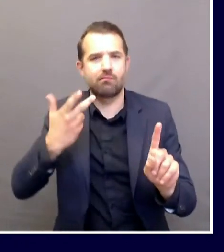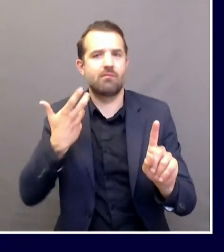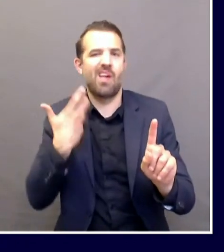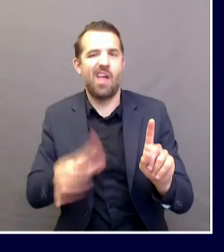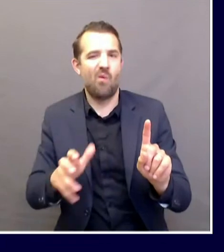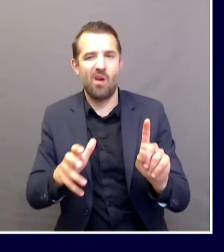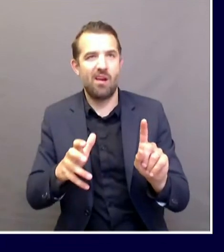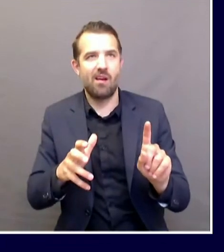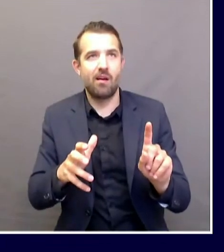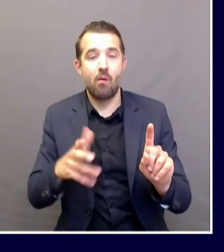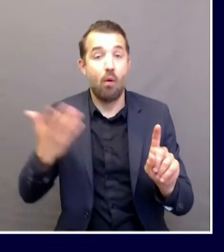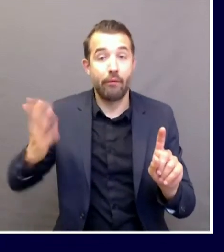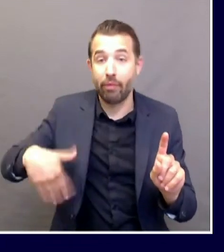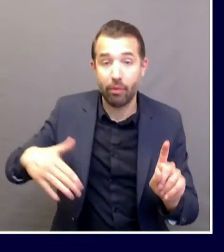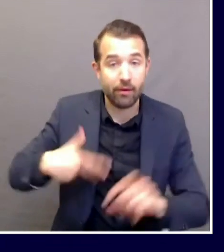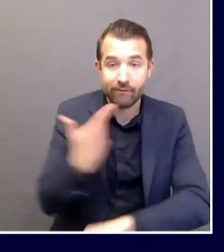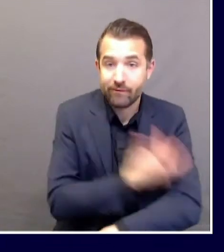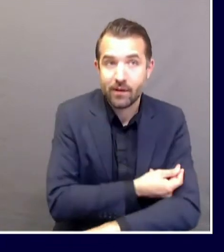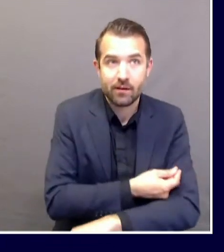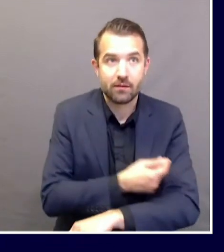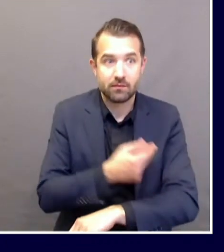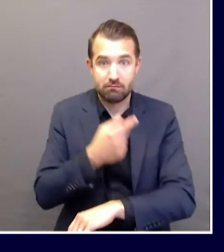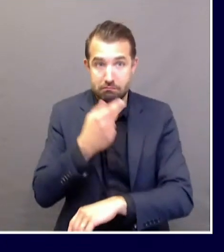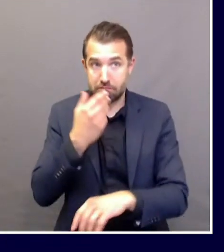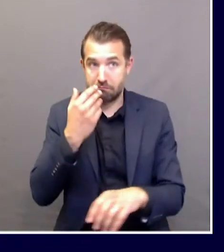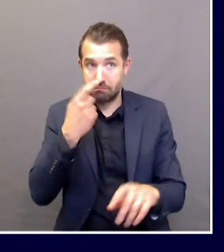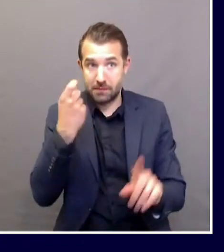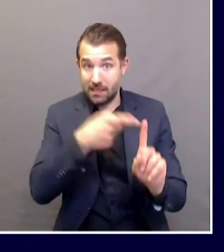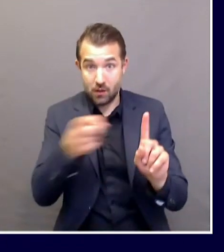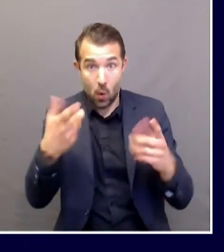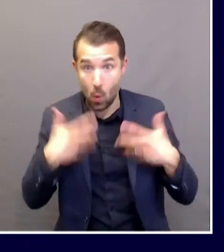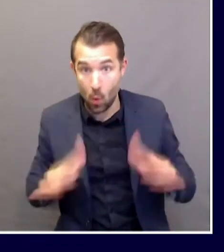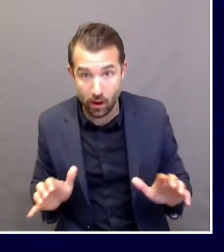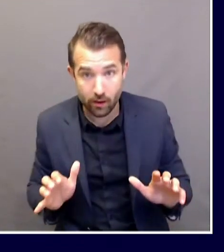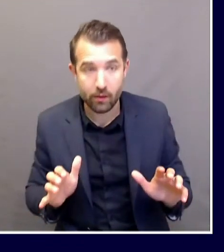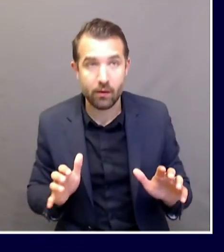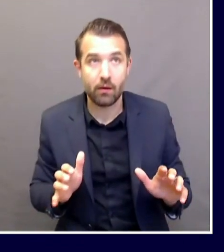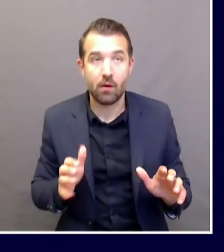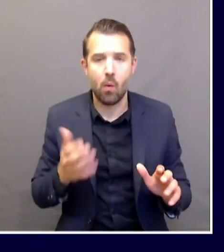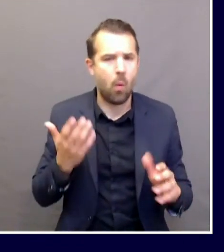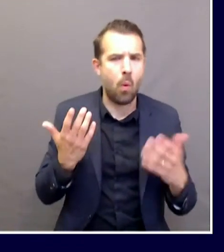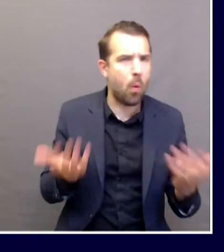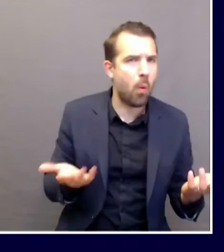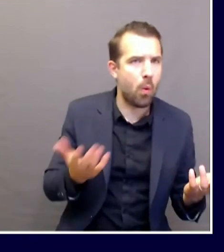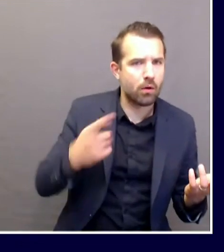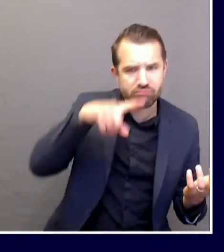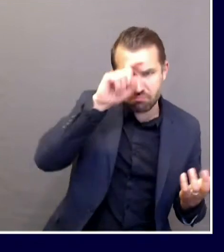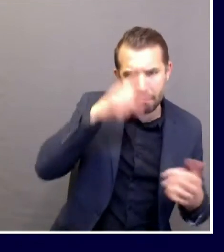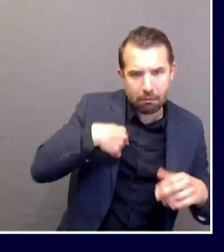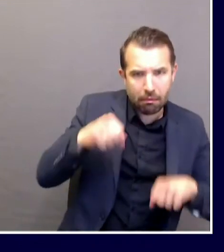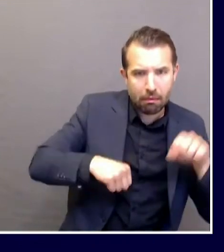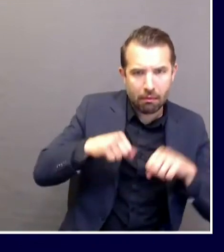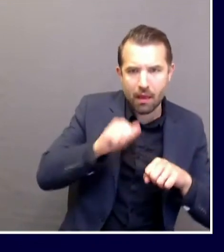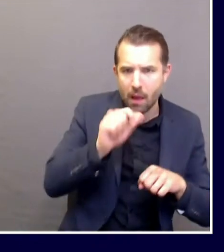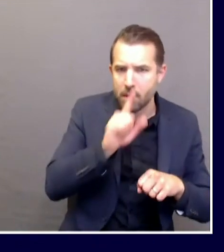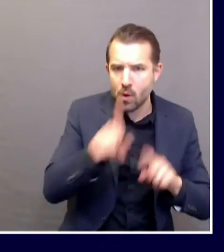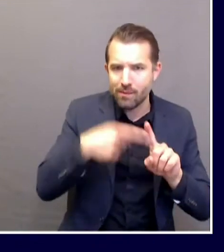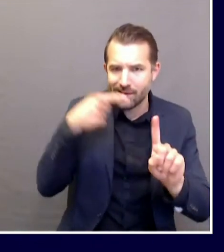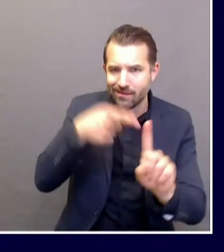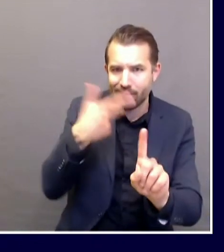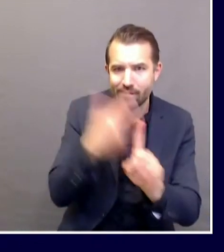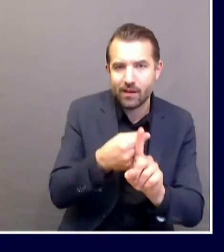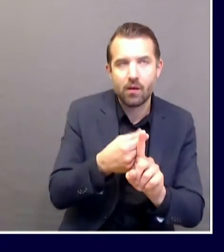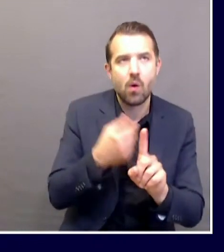driven by questions, or is it driven by folks who are at the outset dead set against vaccination. There is a